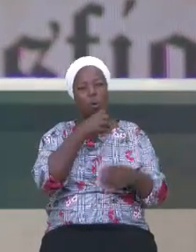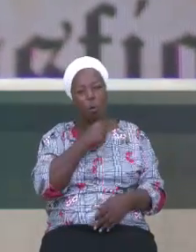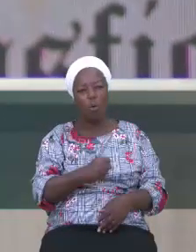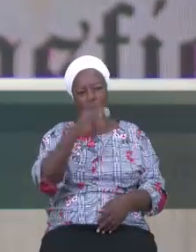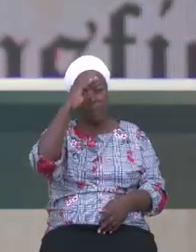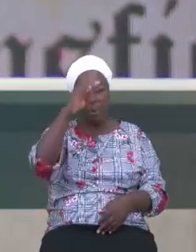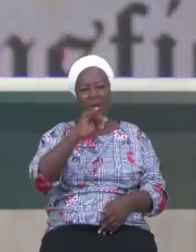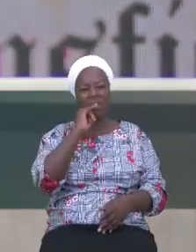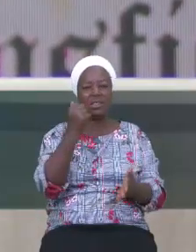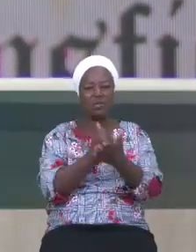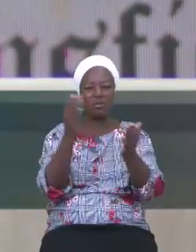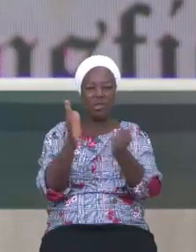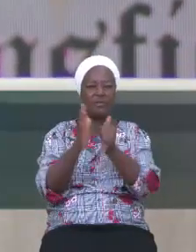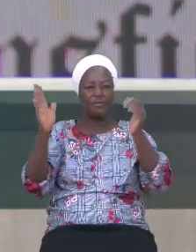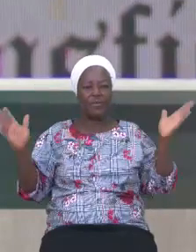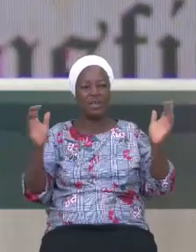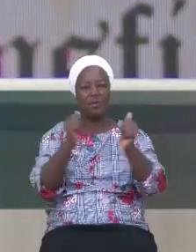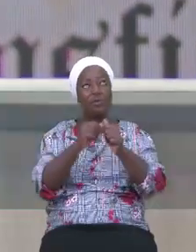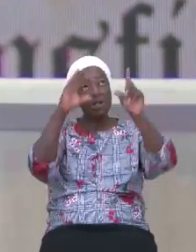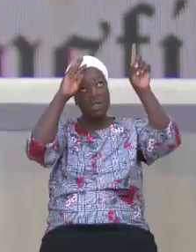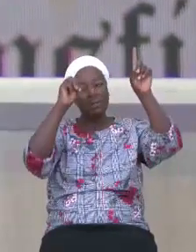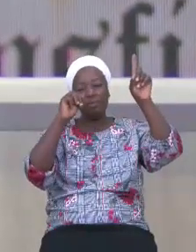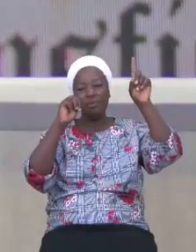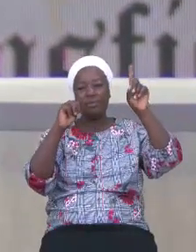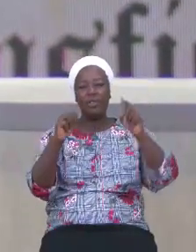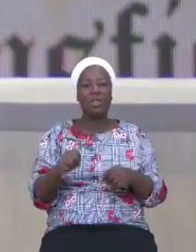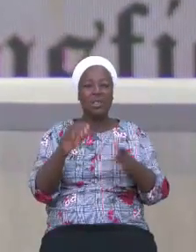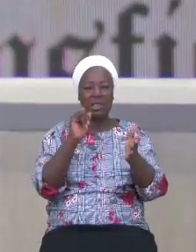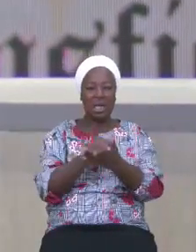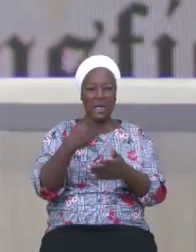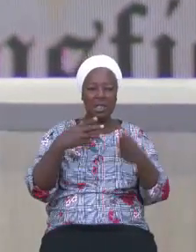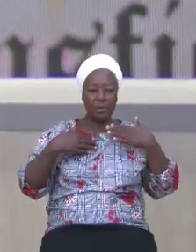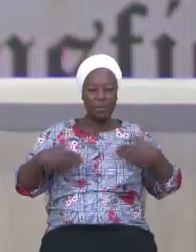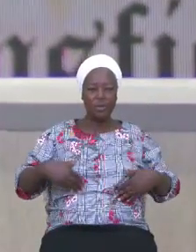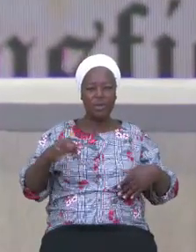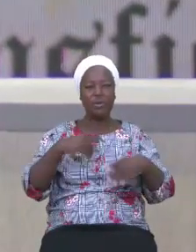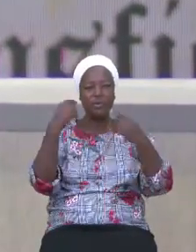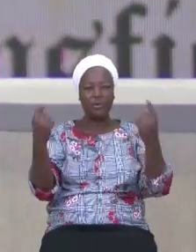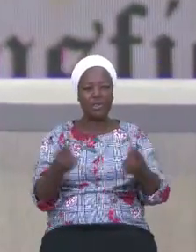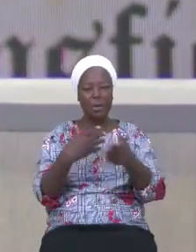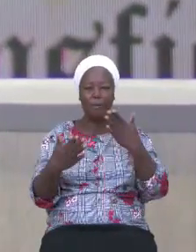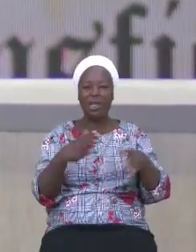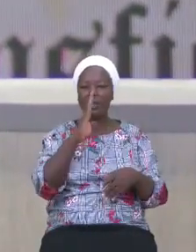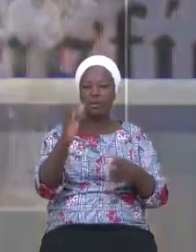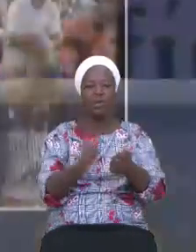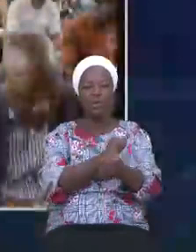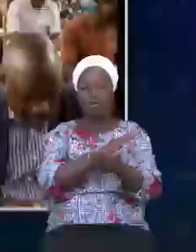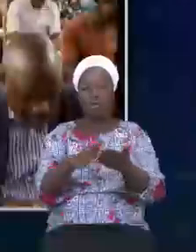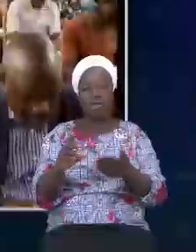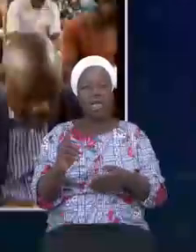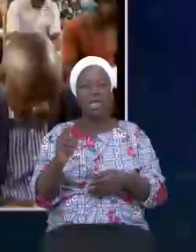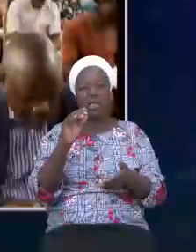man is crucified with him, that the body of sin might be destroyed,